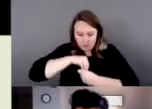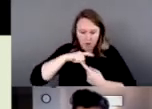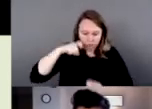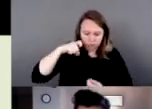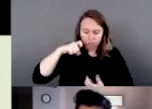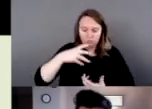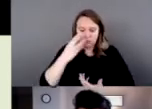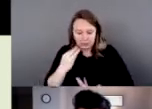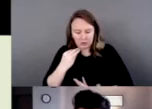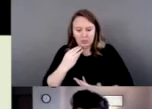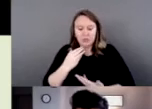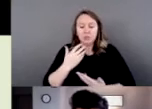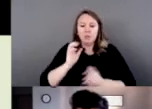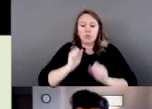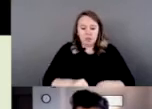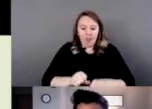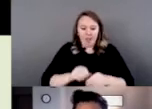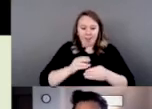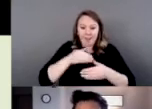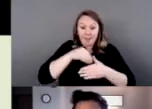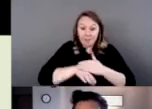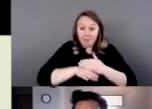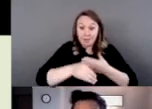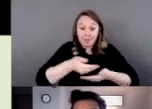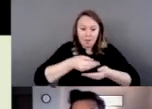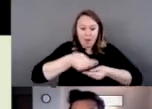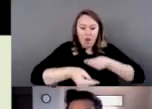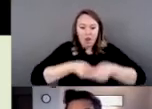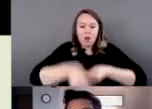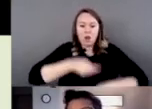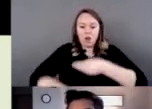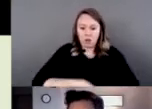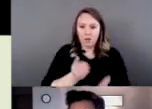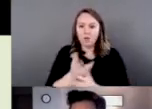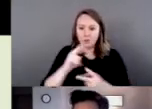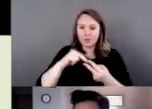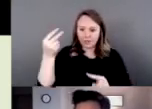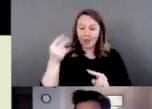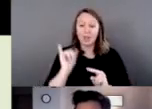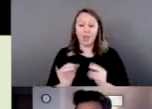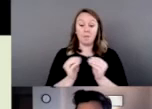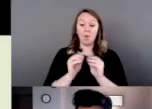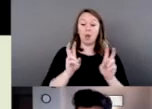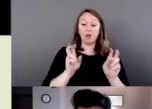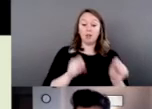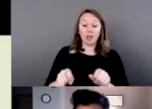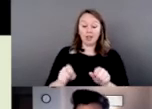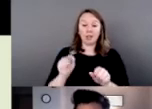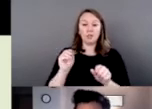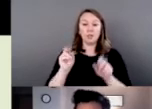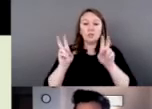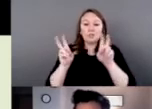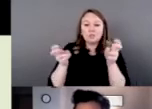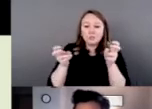it's in our genes, and it makes us more likely to what they call, quote unquote, switch on